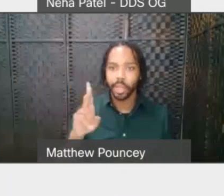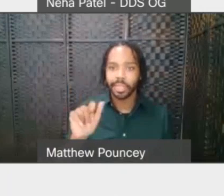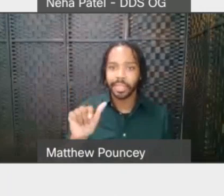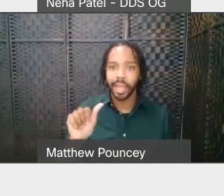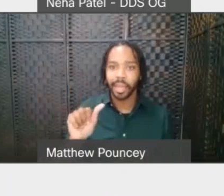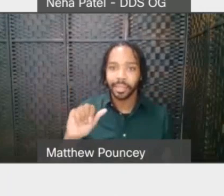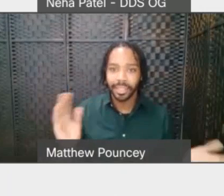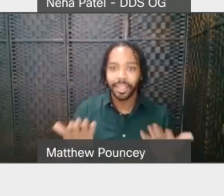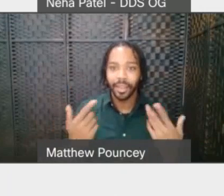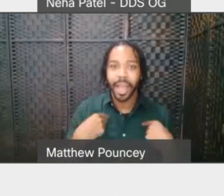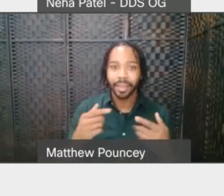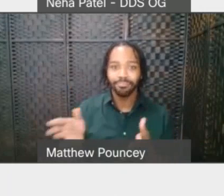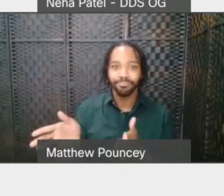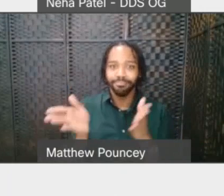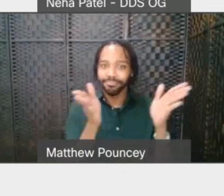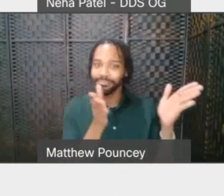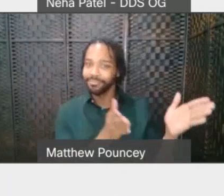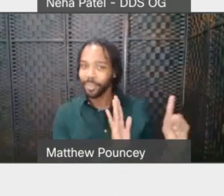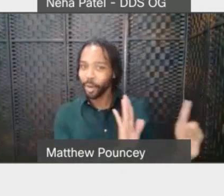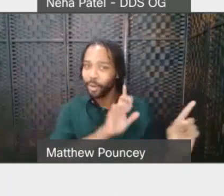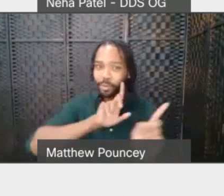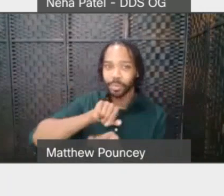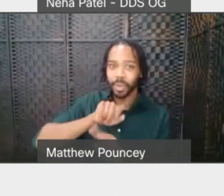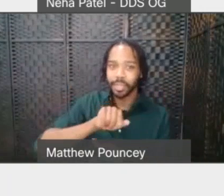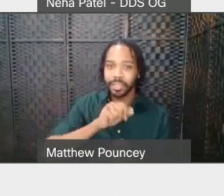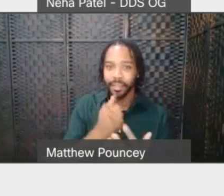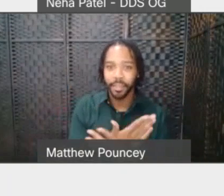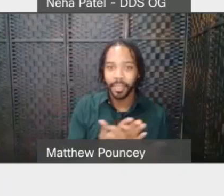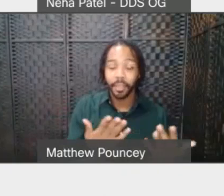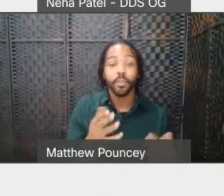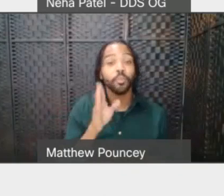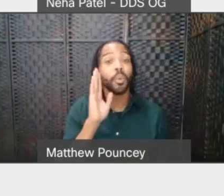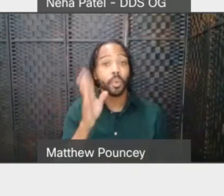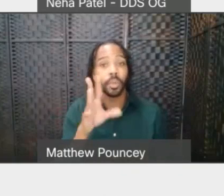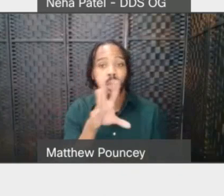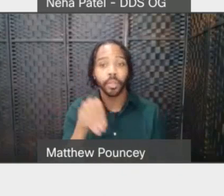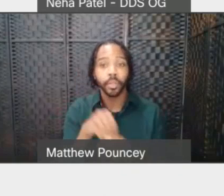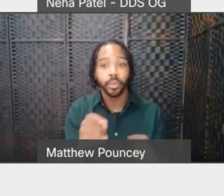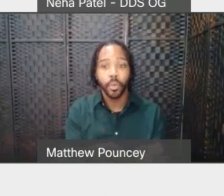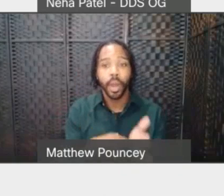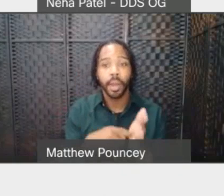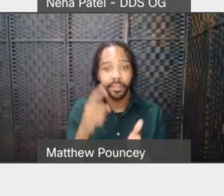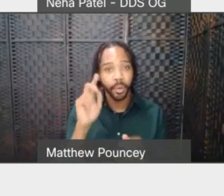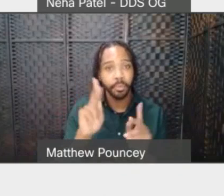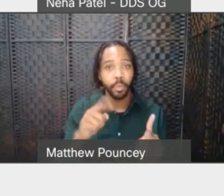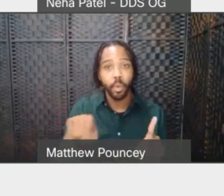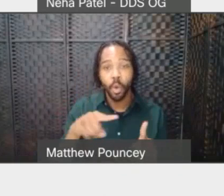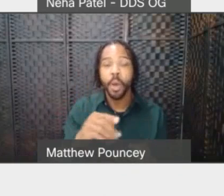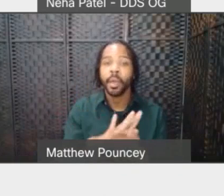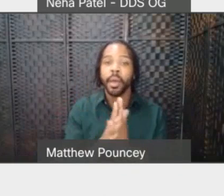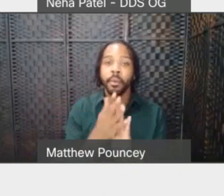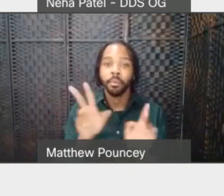those questions in that one question. We will be including the requirement that people become